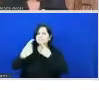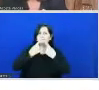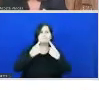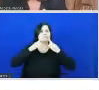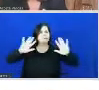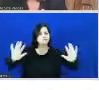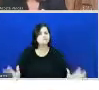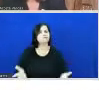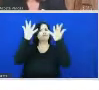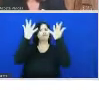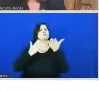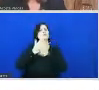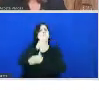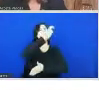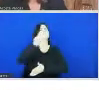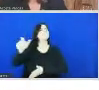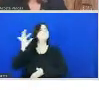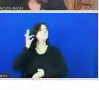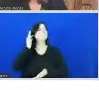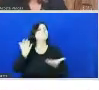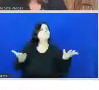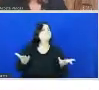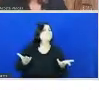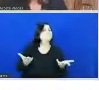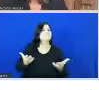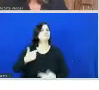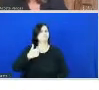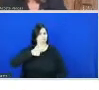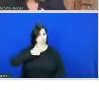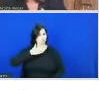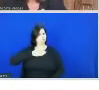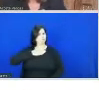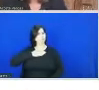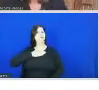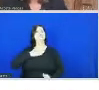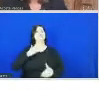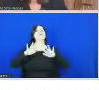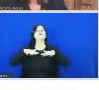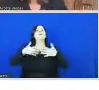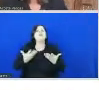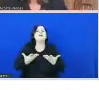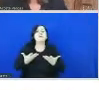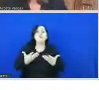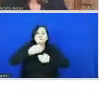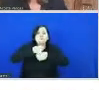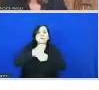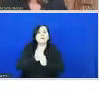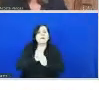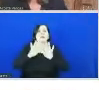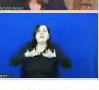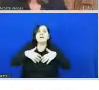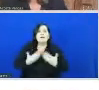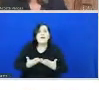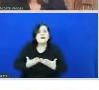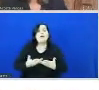because it's what are we going to do about it? And this is my favorite part of the forum because it was organized around action,